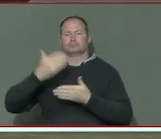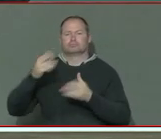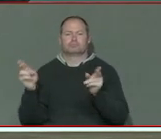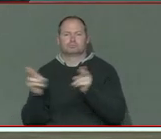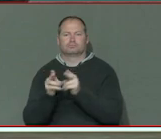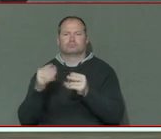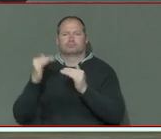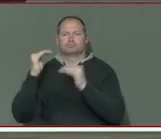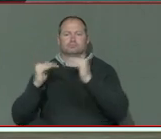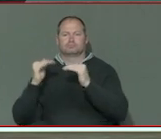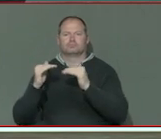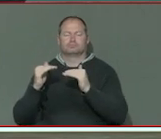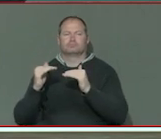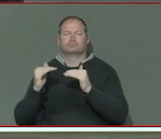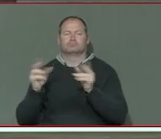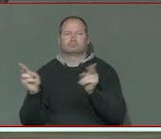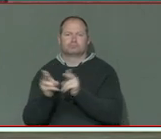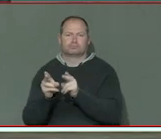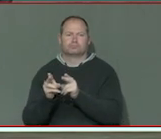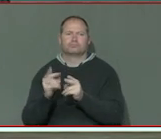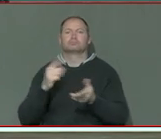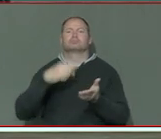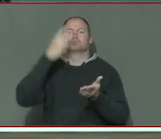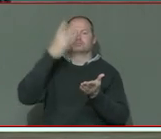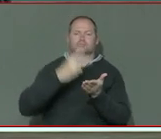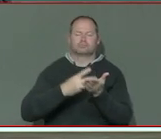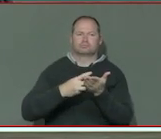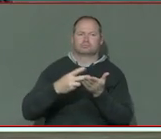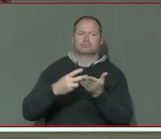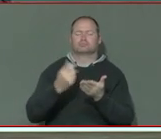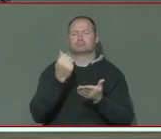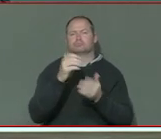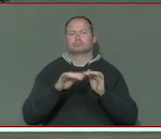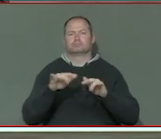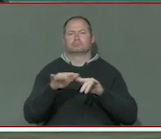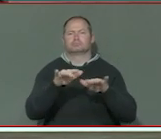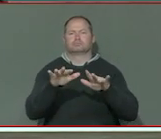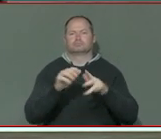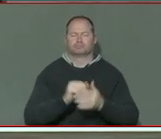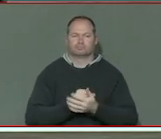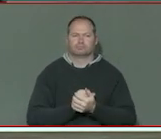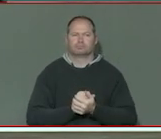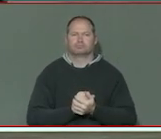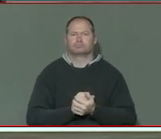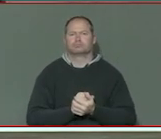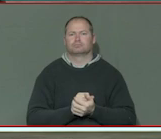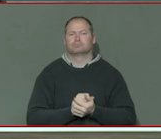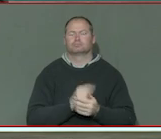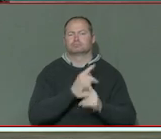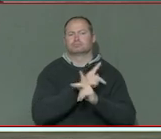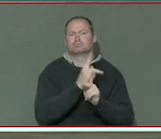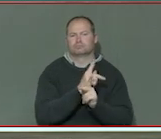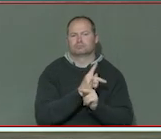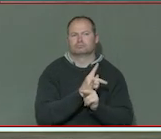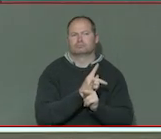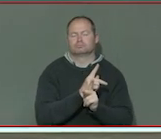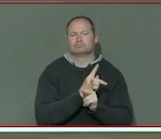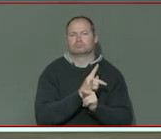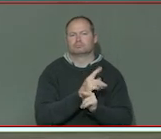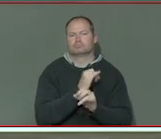sheet. And then the next week we'll do cash flow and maybe quickly again inventory, because that's also